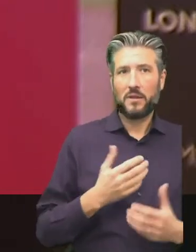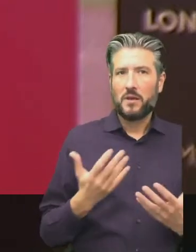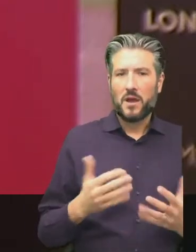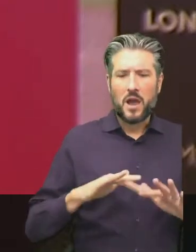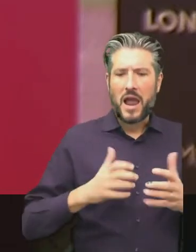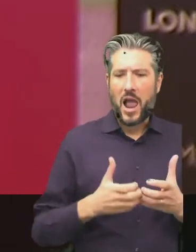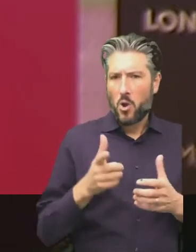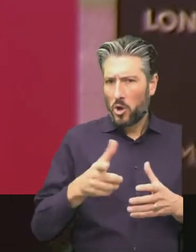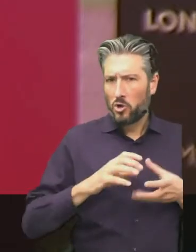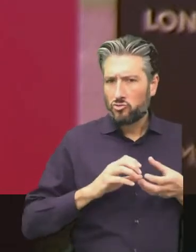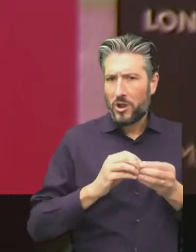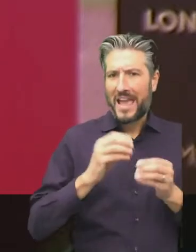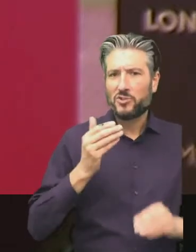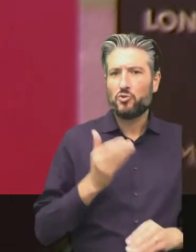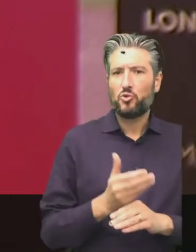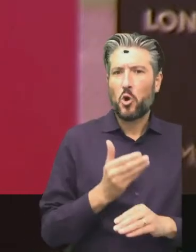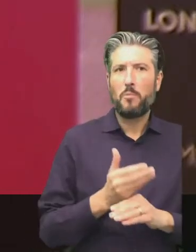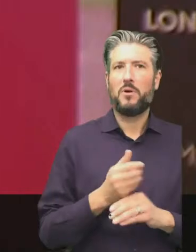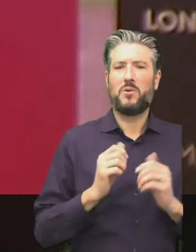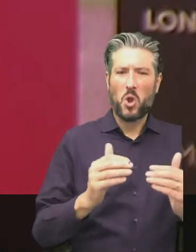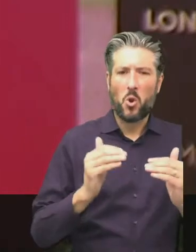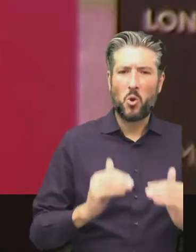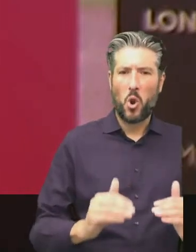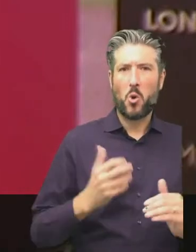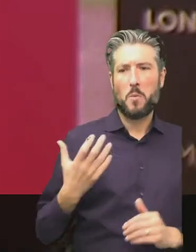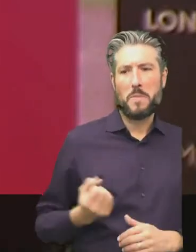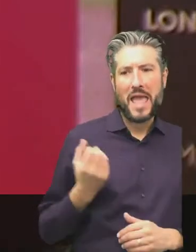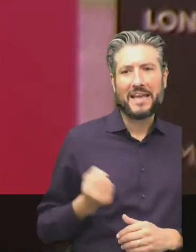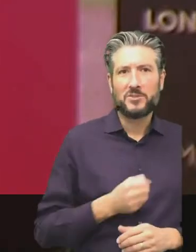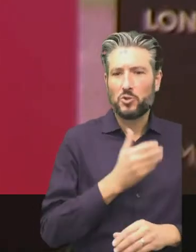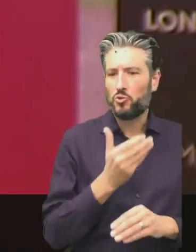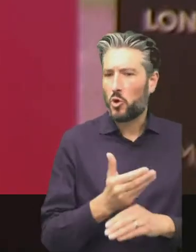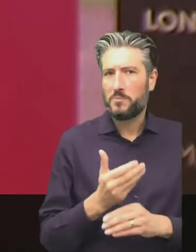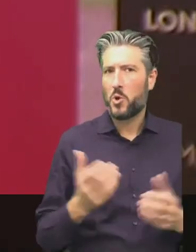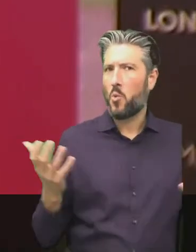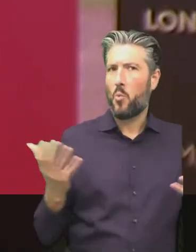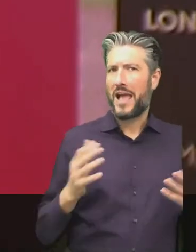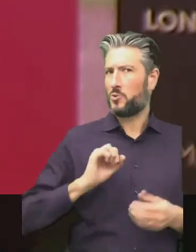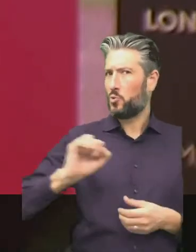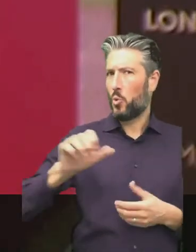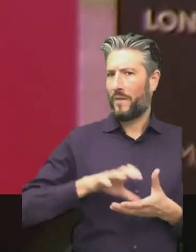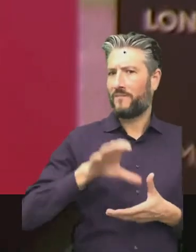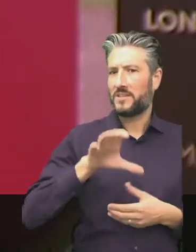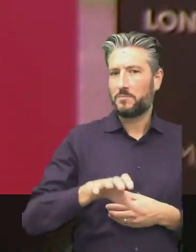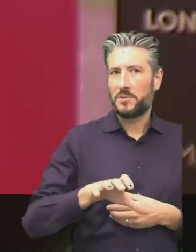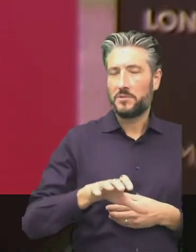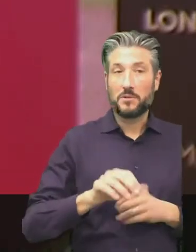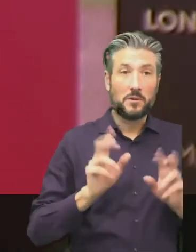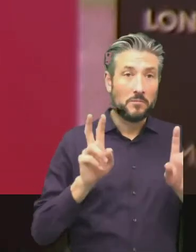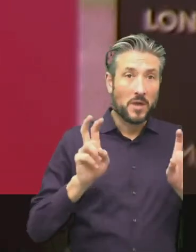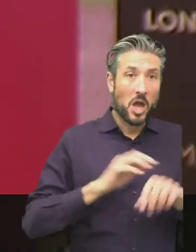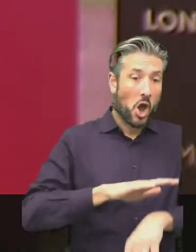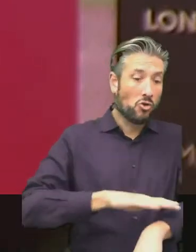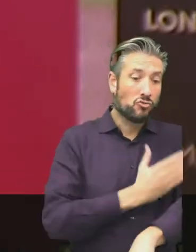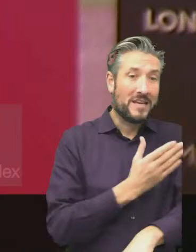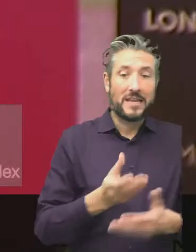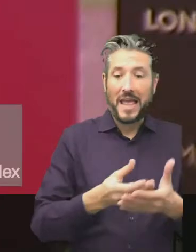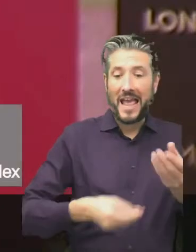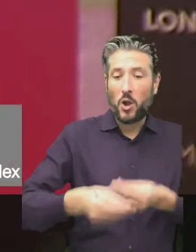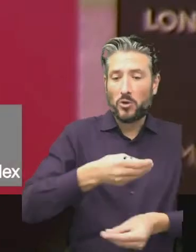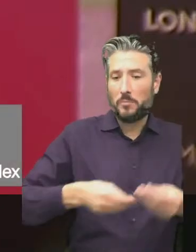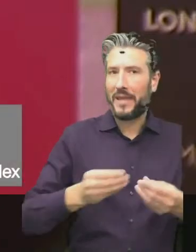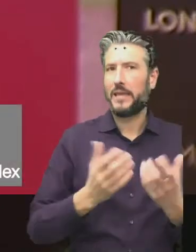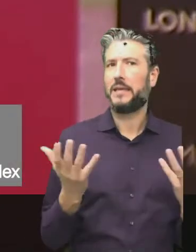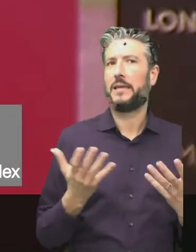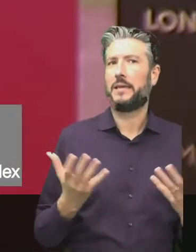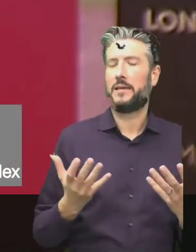low-paid, insecure jobs? Where is the investment in the green economy? And that is question from Alex Chung